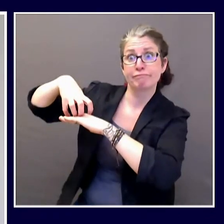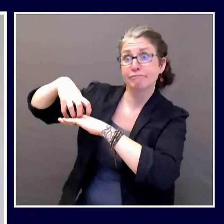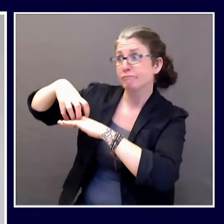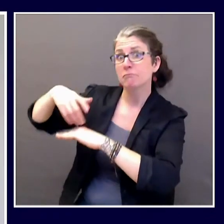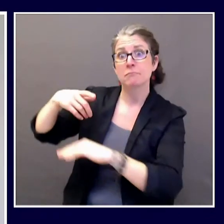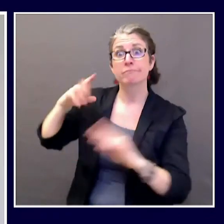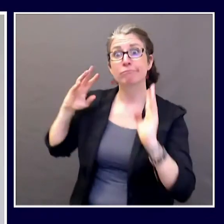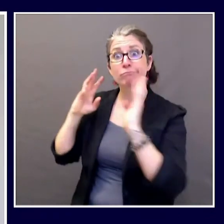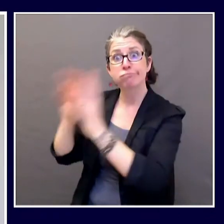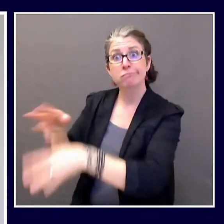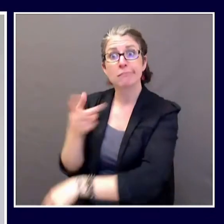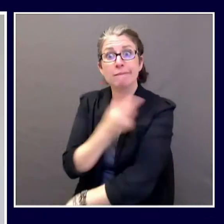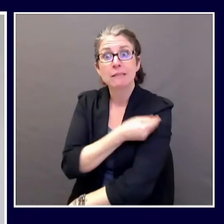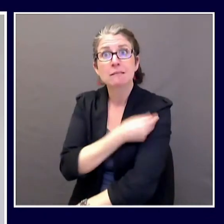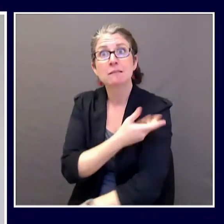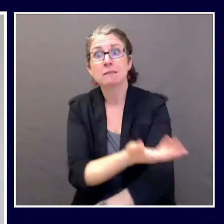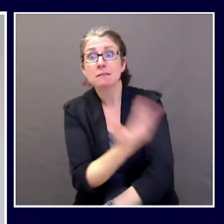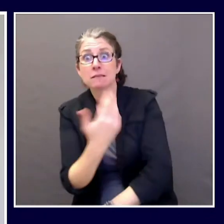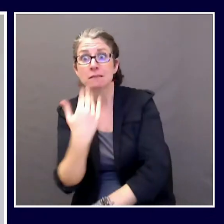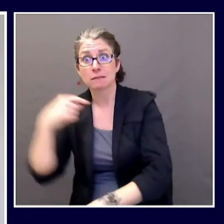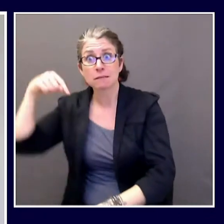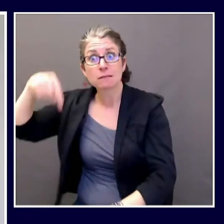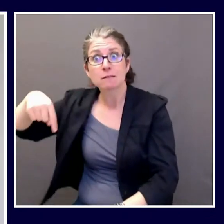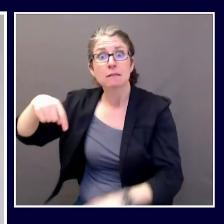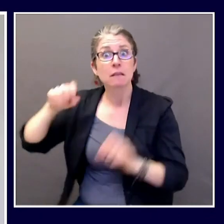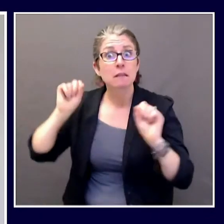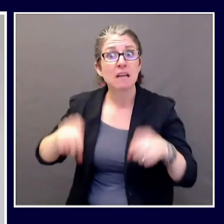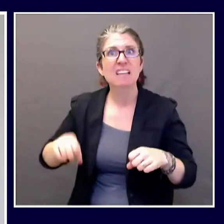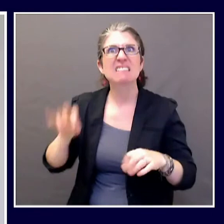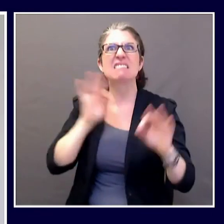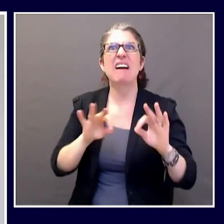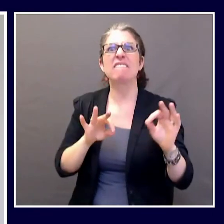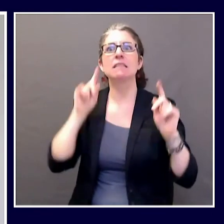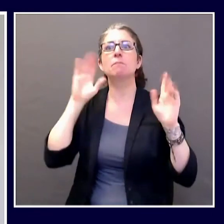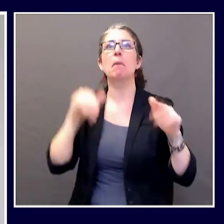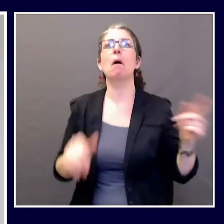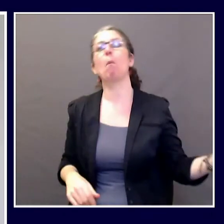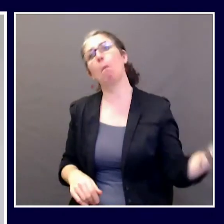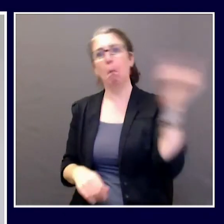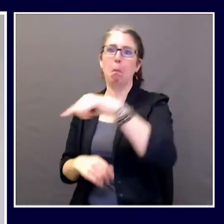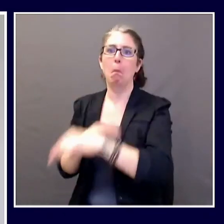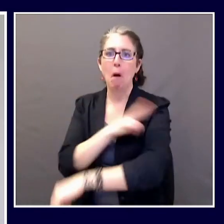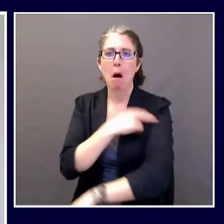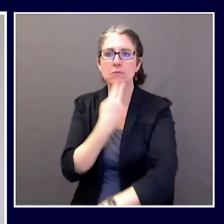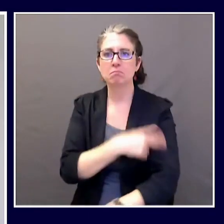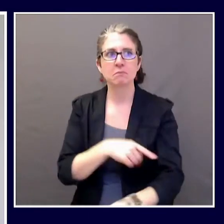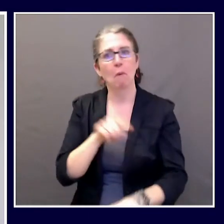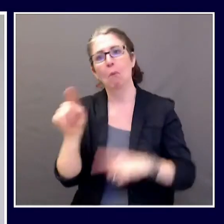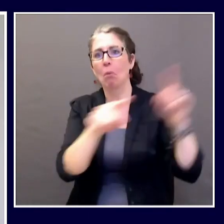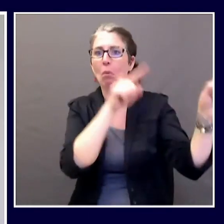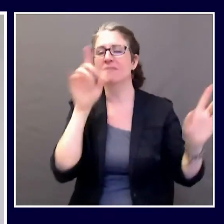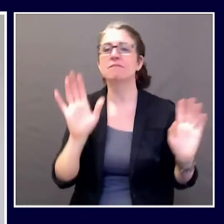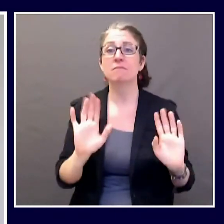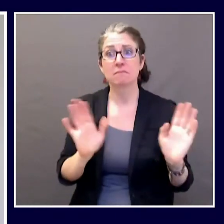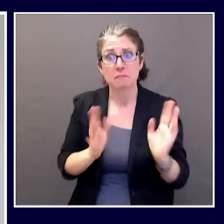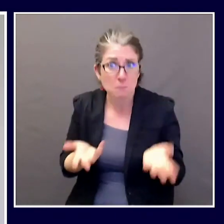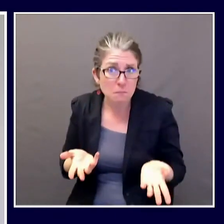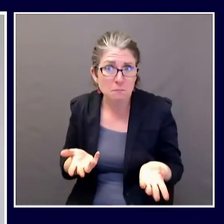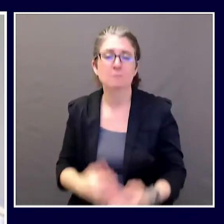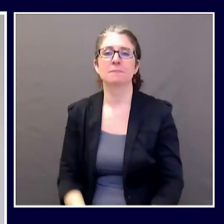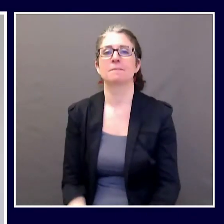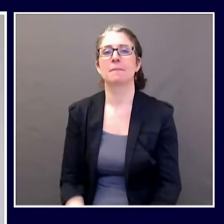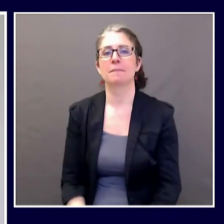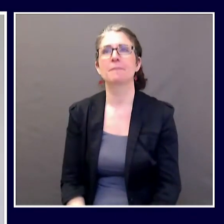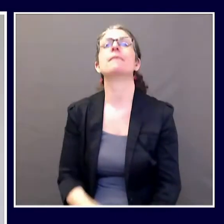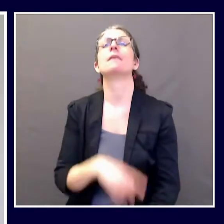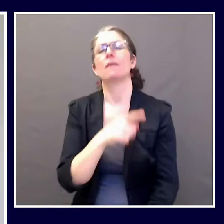vaccine or go to the vaccine? Okay, great. I have another question, but just a quick follow-up to that. In terms of the Western Maine